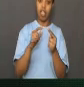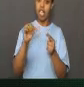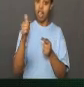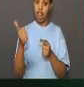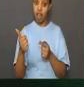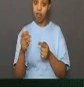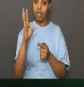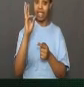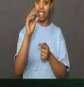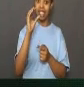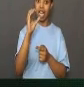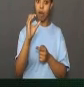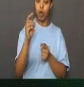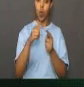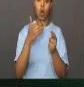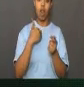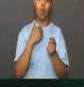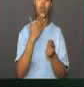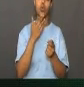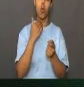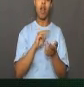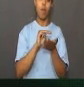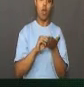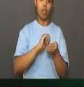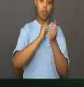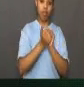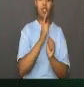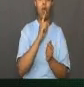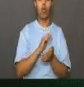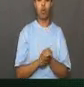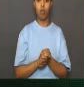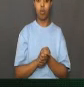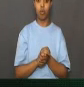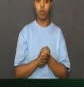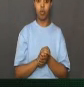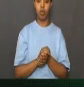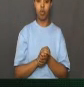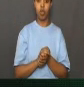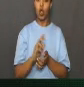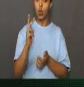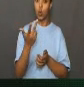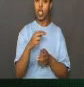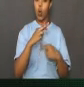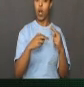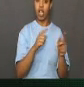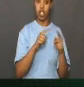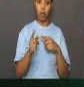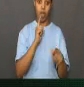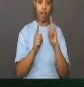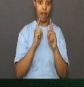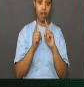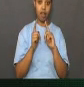another 6-carbon sugar molecule. The third reaction we talked